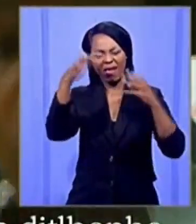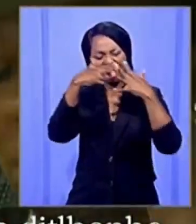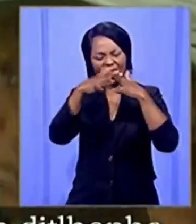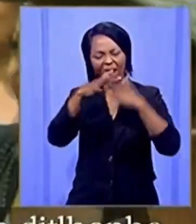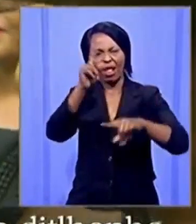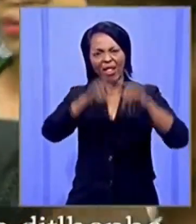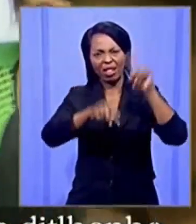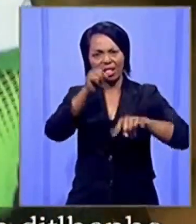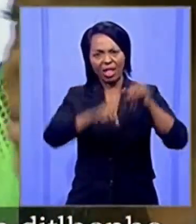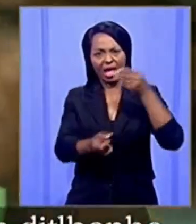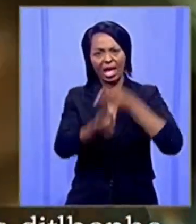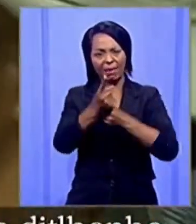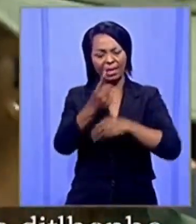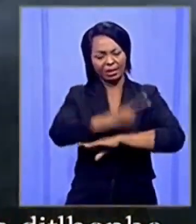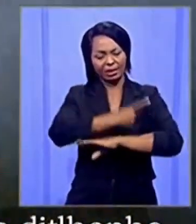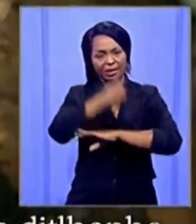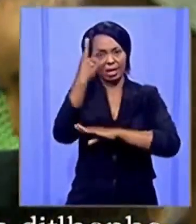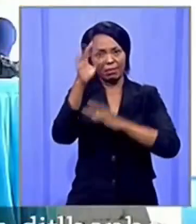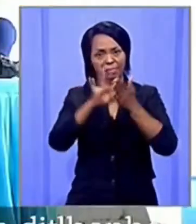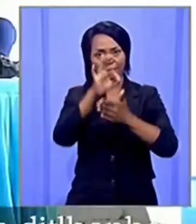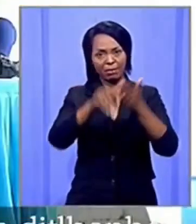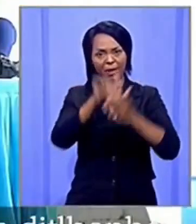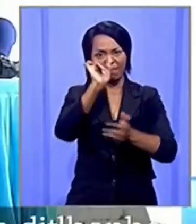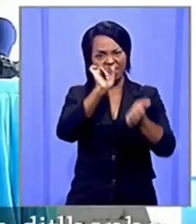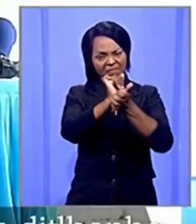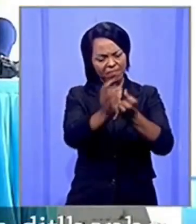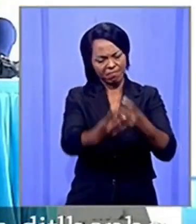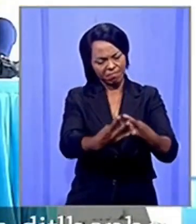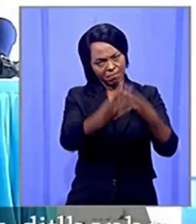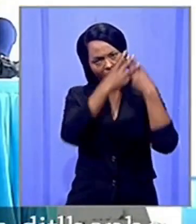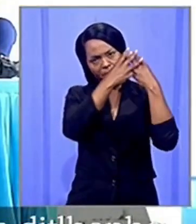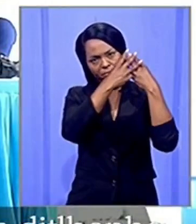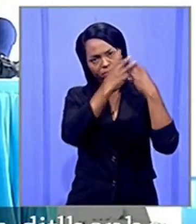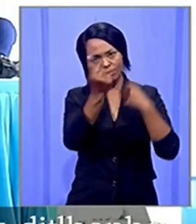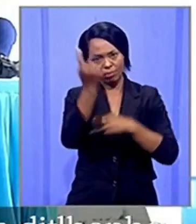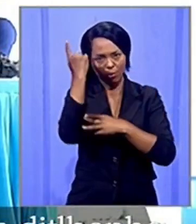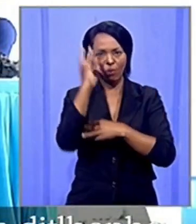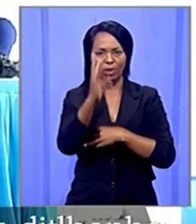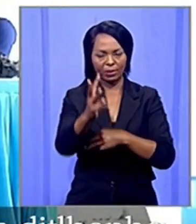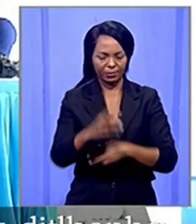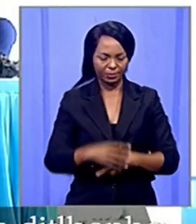le dikgoreletsi ka letsatsi la ditlhopho ba tla tshwarwa le go romelwa kwa ntlolefitshwaneng.